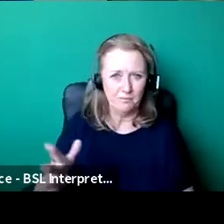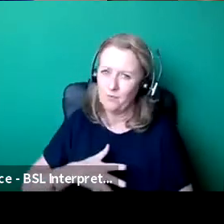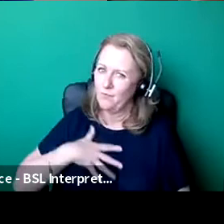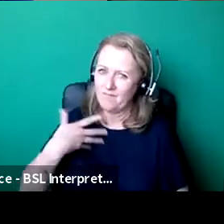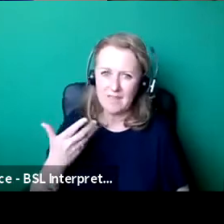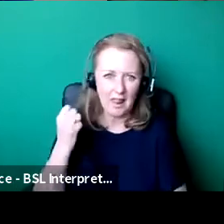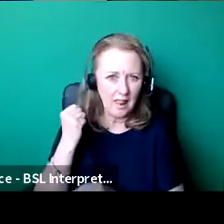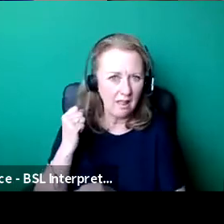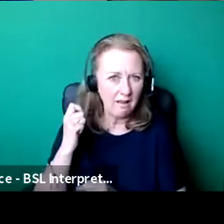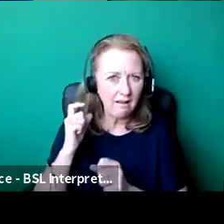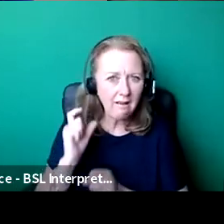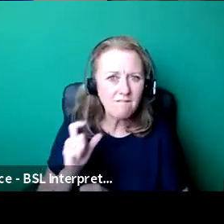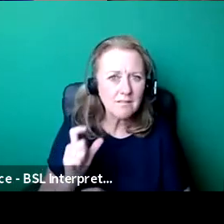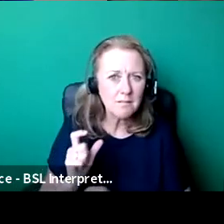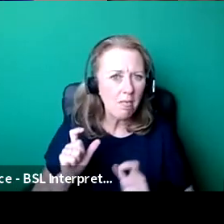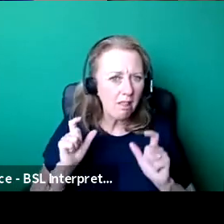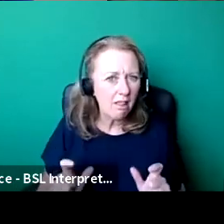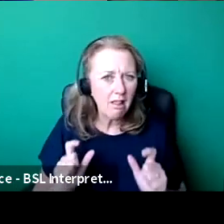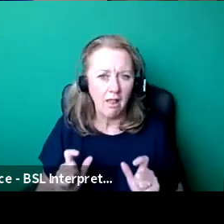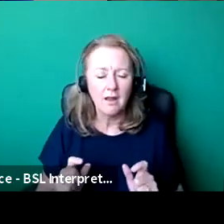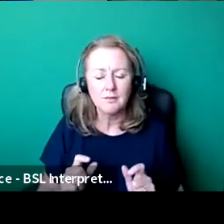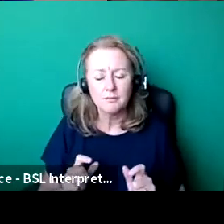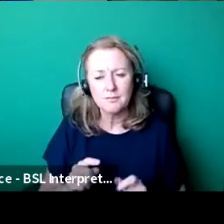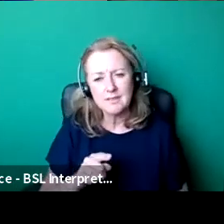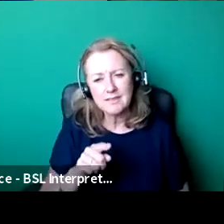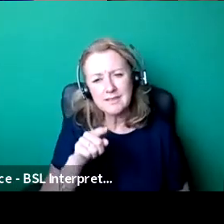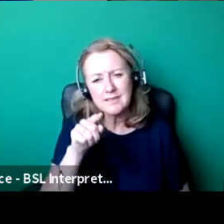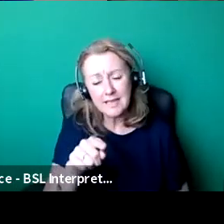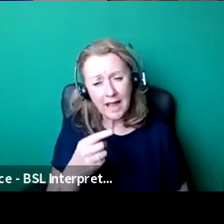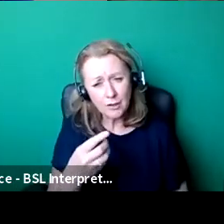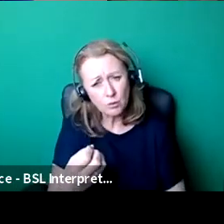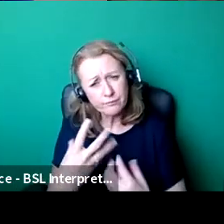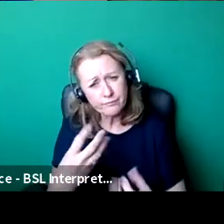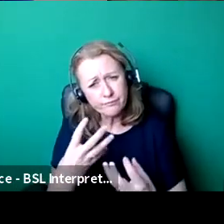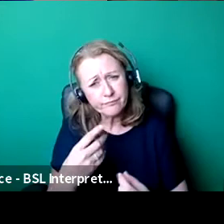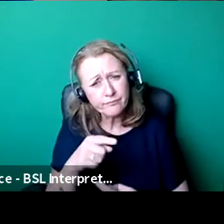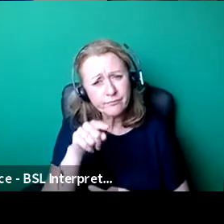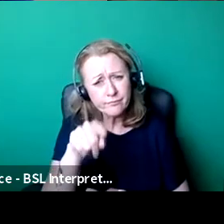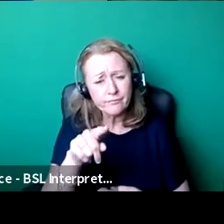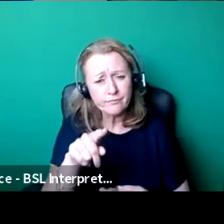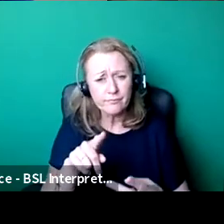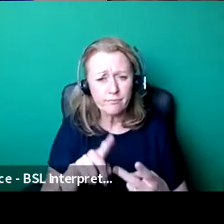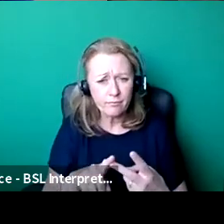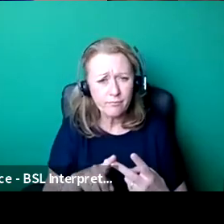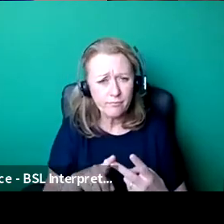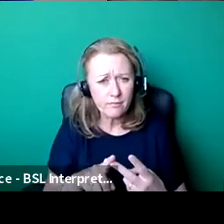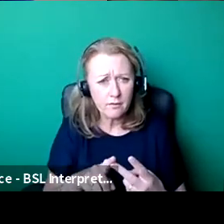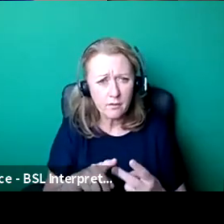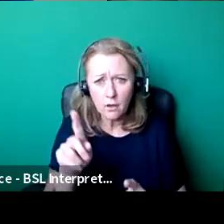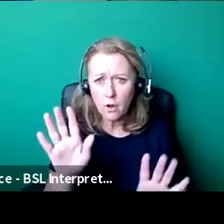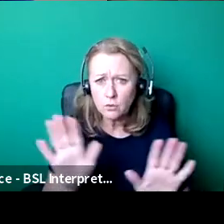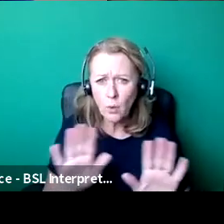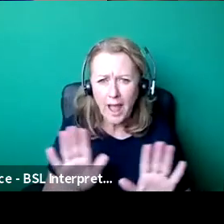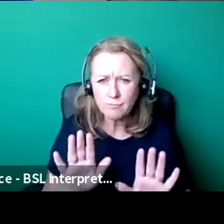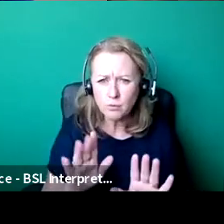Libyan women at the time not being able to give the nationality to their daughter. But you don't have to talk about that story, but I wonder if